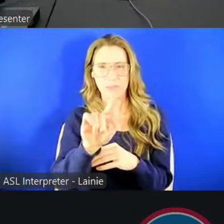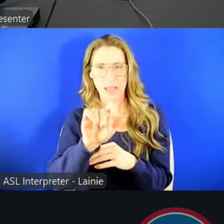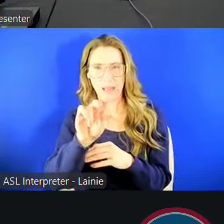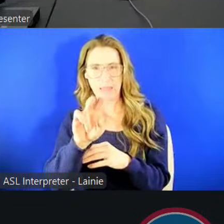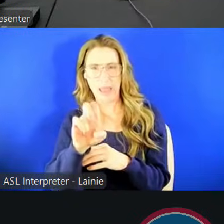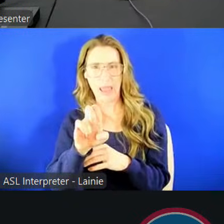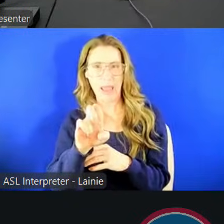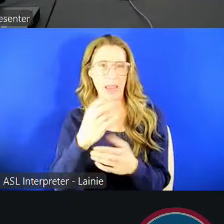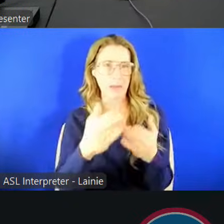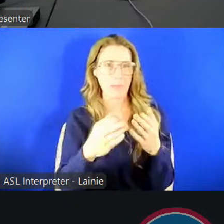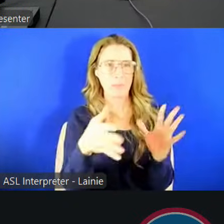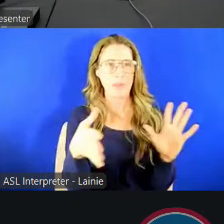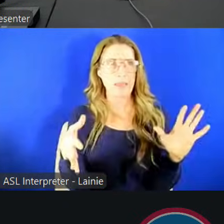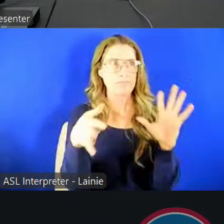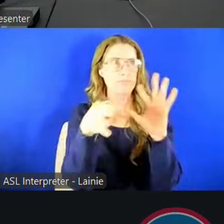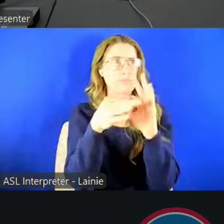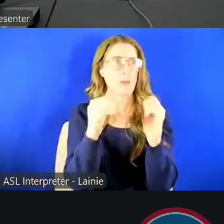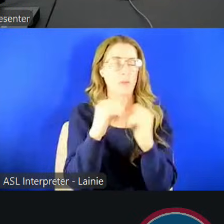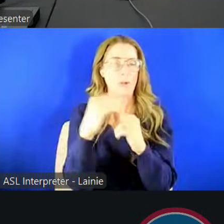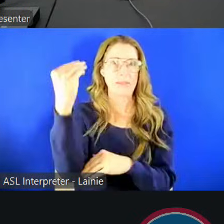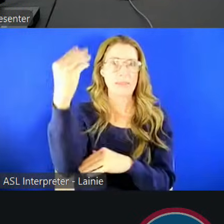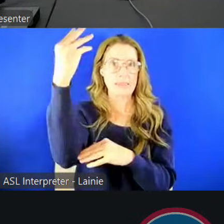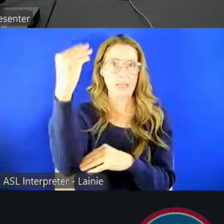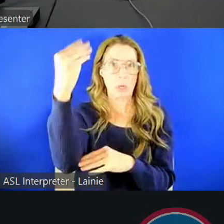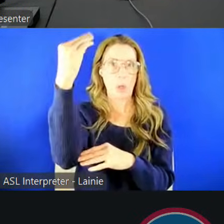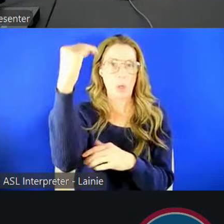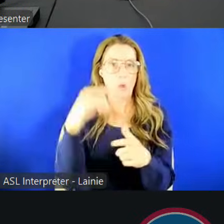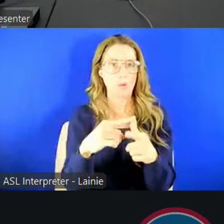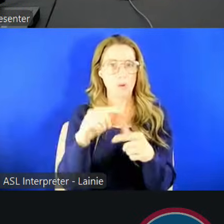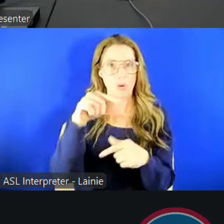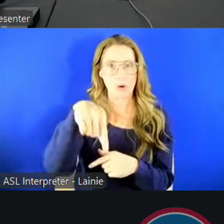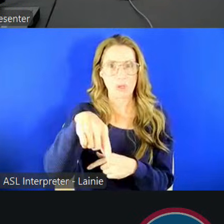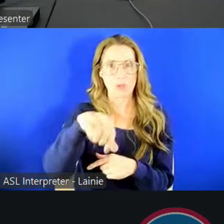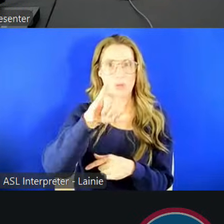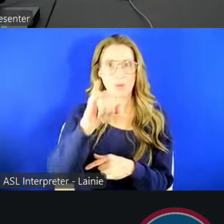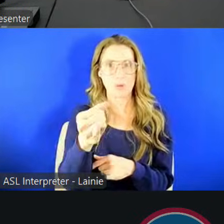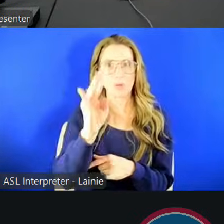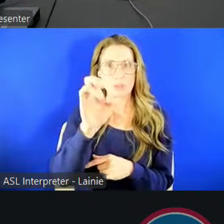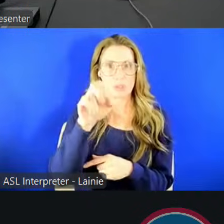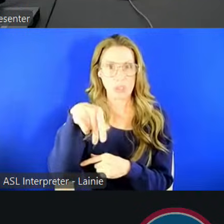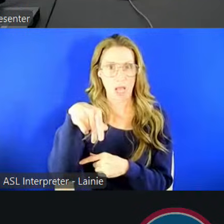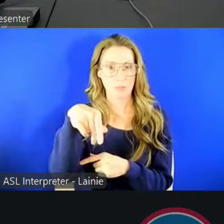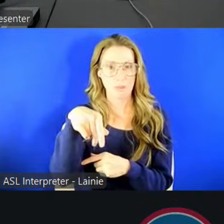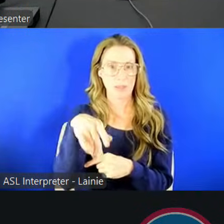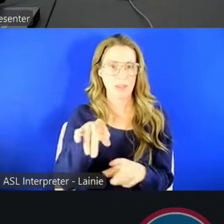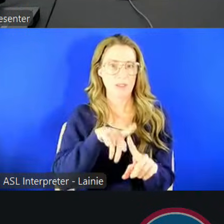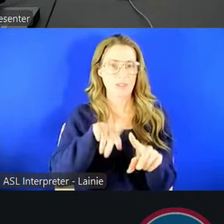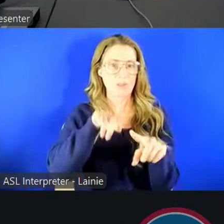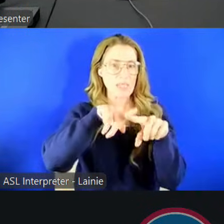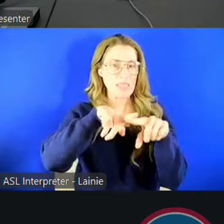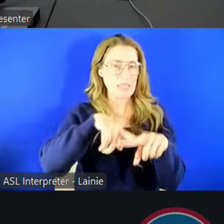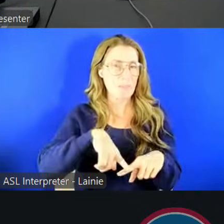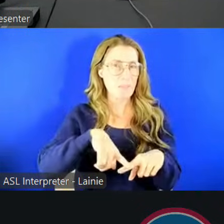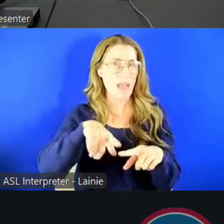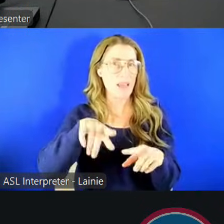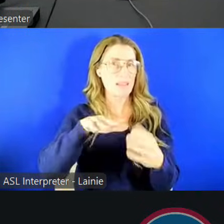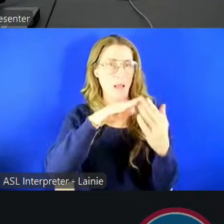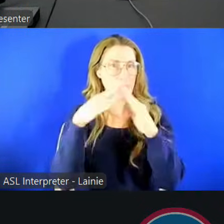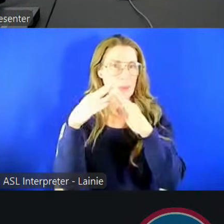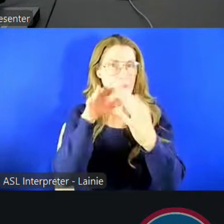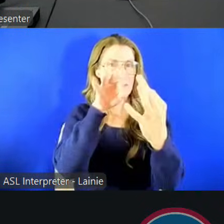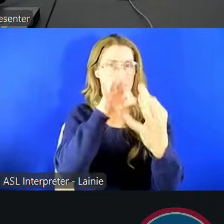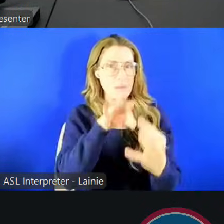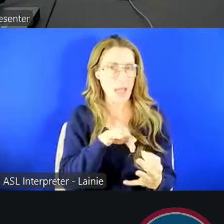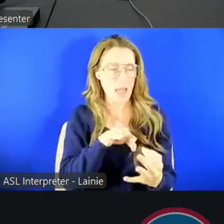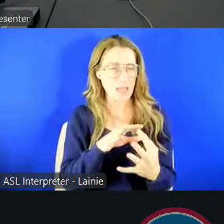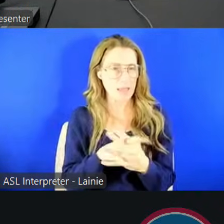jumps. You know, so I think it's really going to depend on what we hear from the community feedback, what fits where, and then